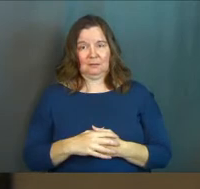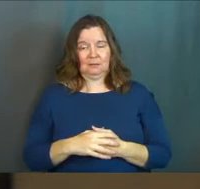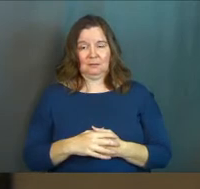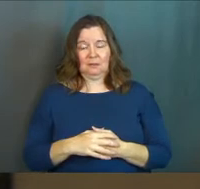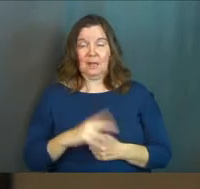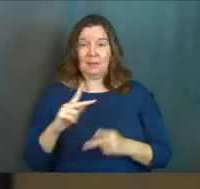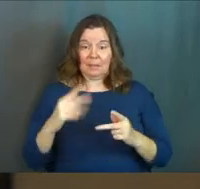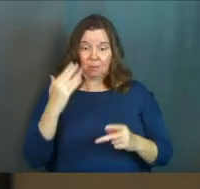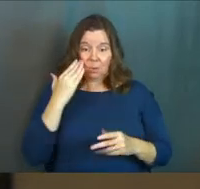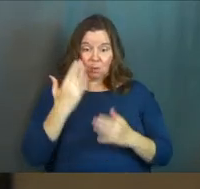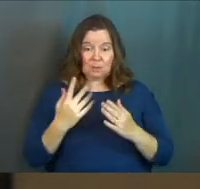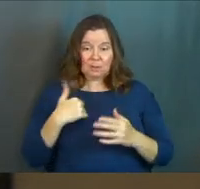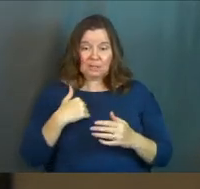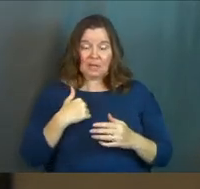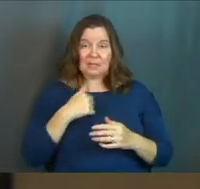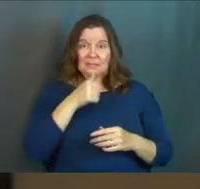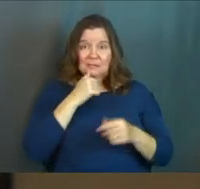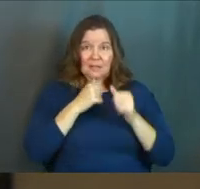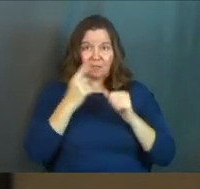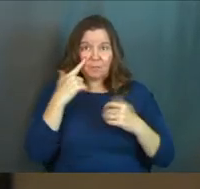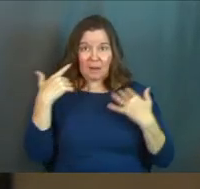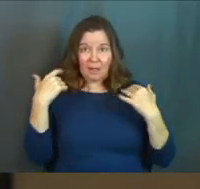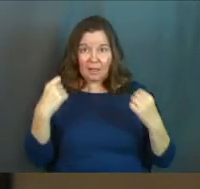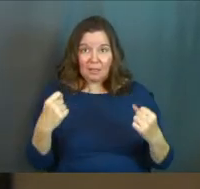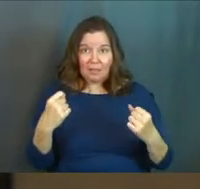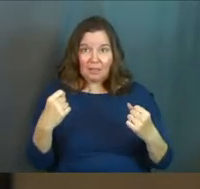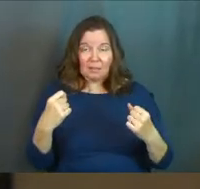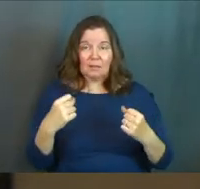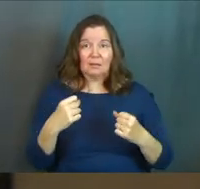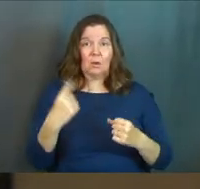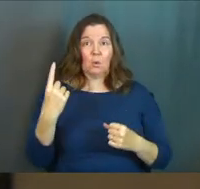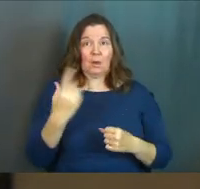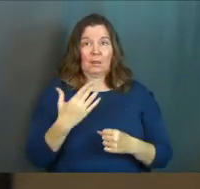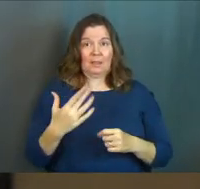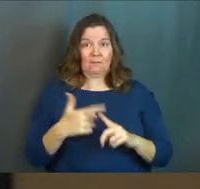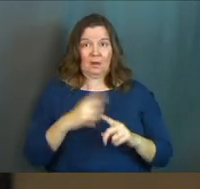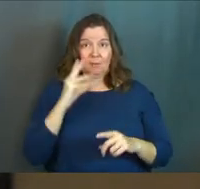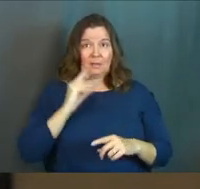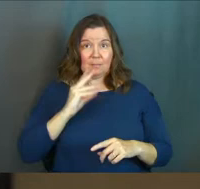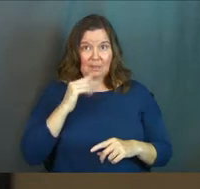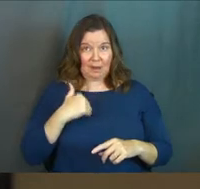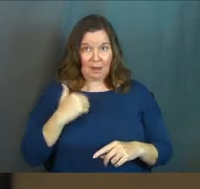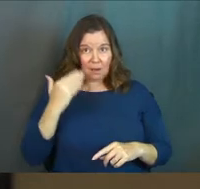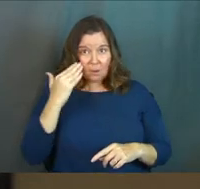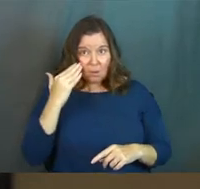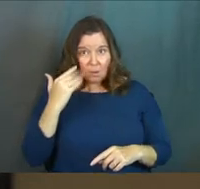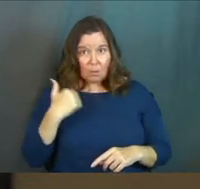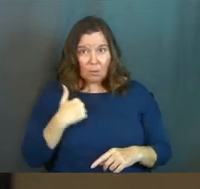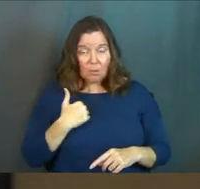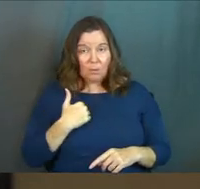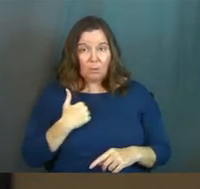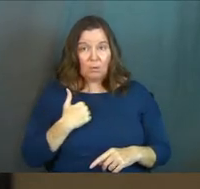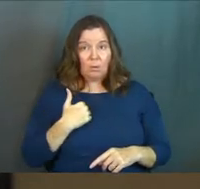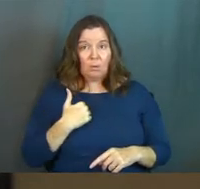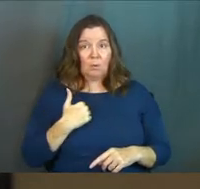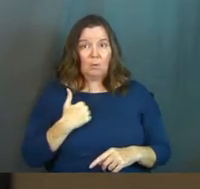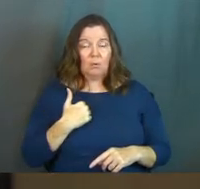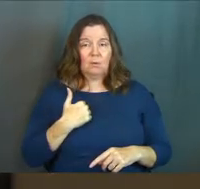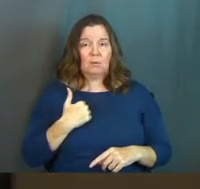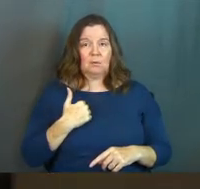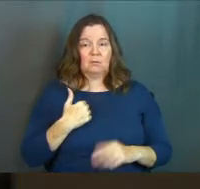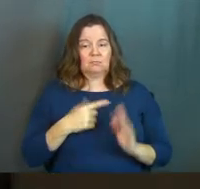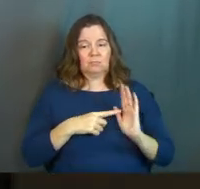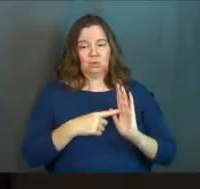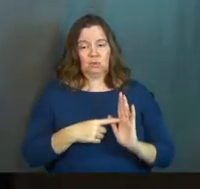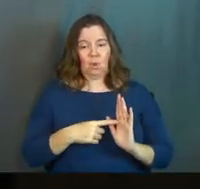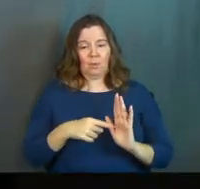if people know somebody that suffers from mental health, the one thing from experience that I know of, show